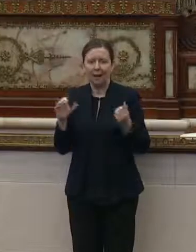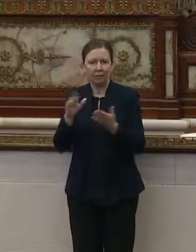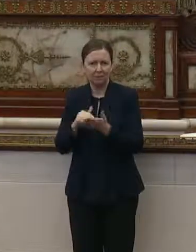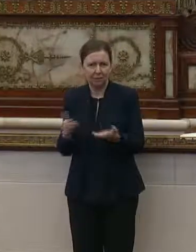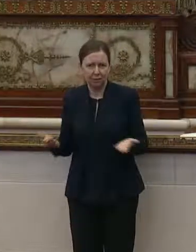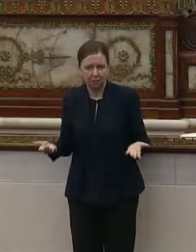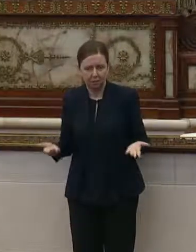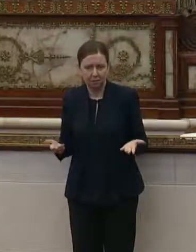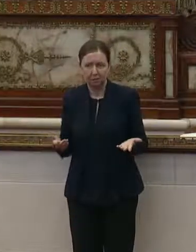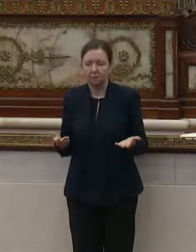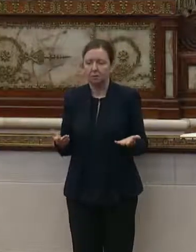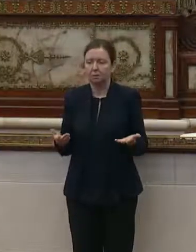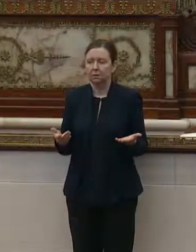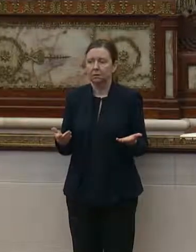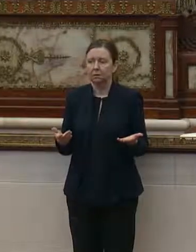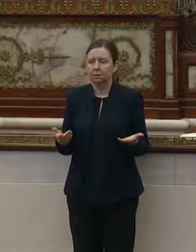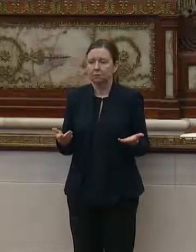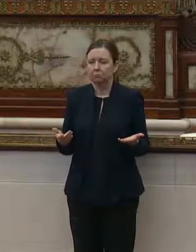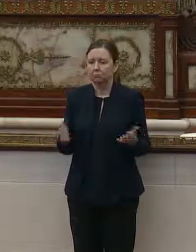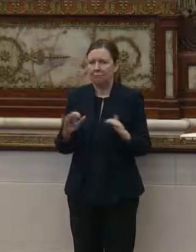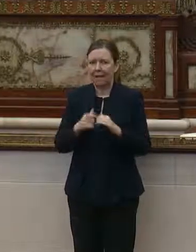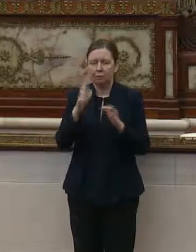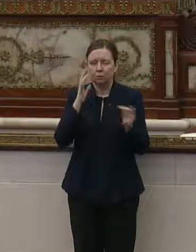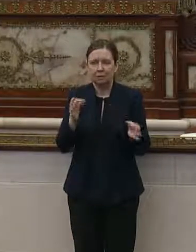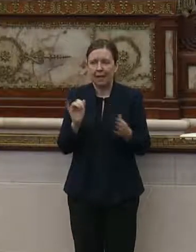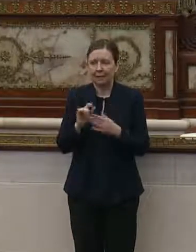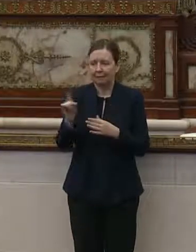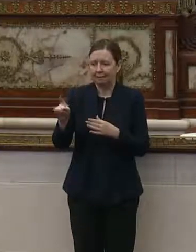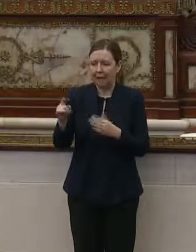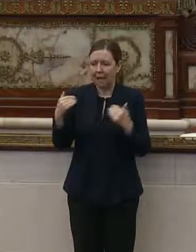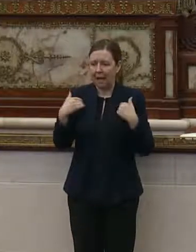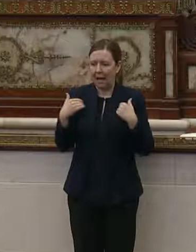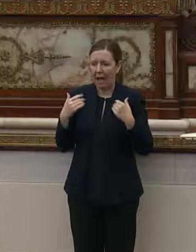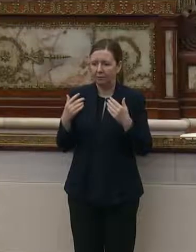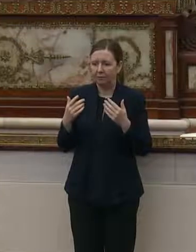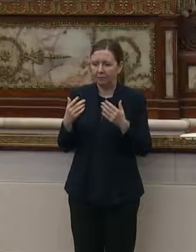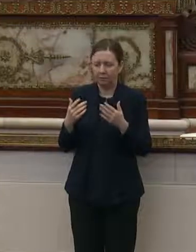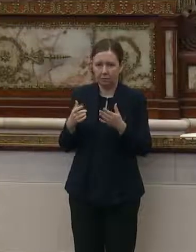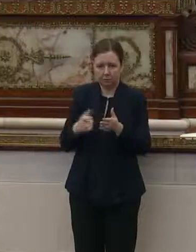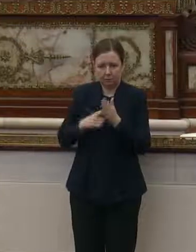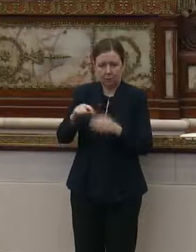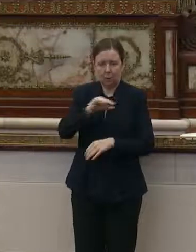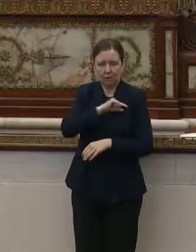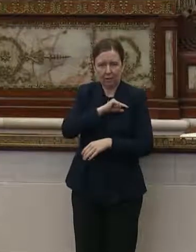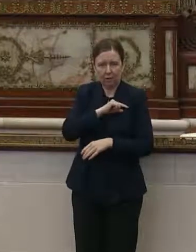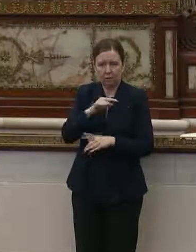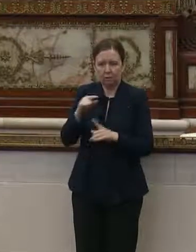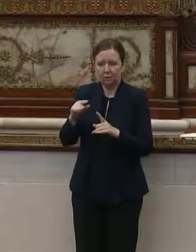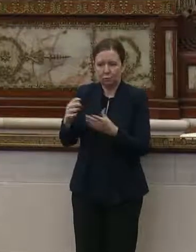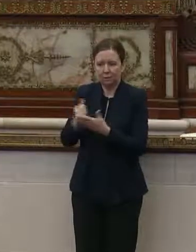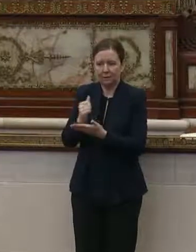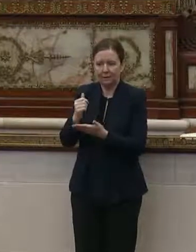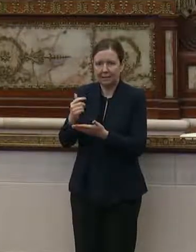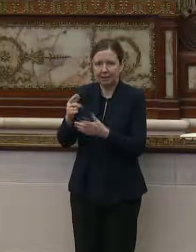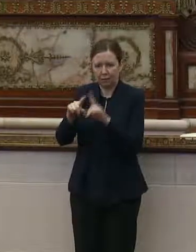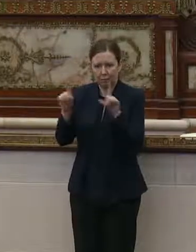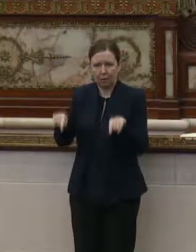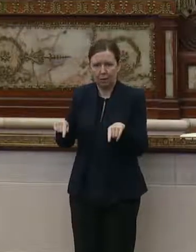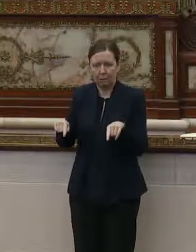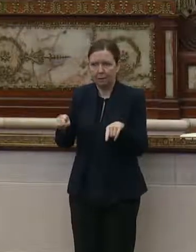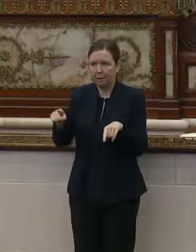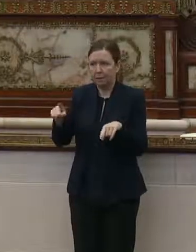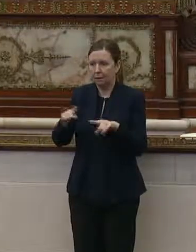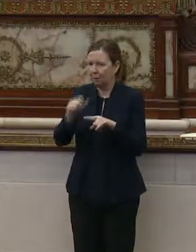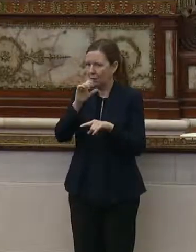center, how did you make the determination that they had the prerequisite qualifications to receive the form and they're